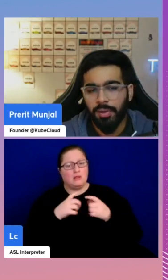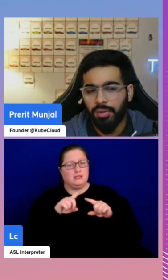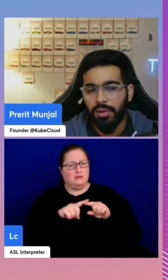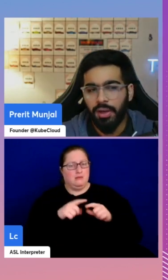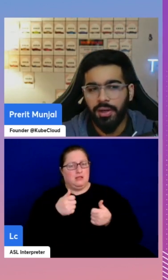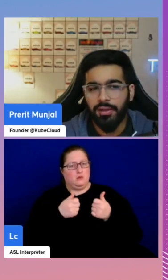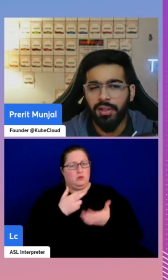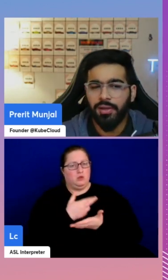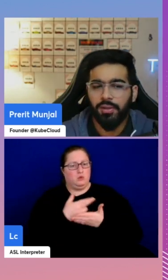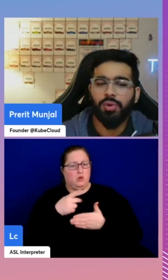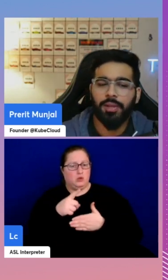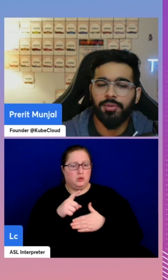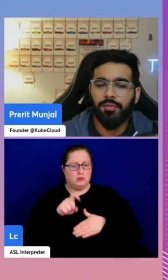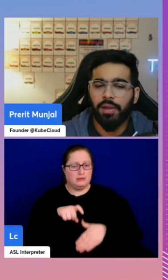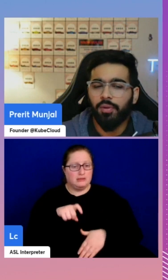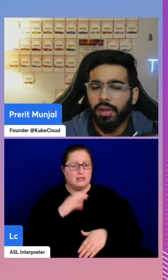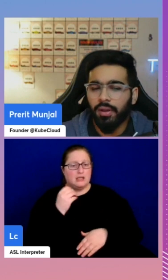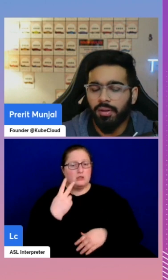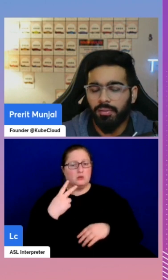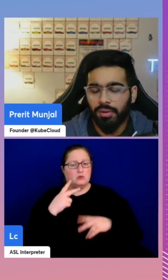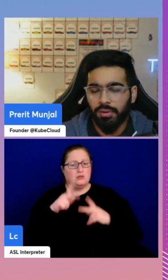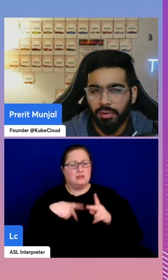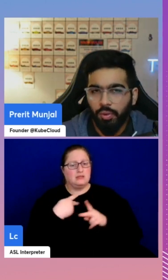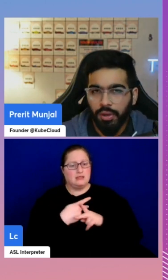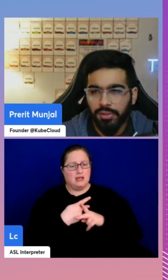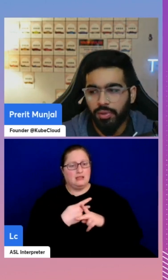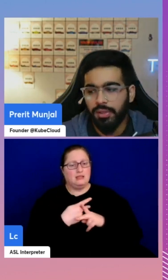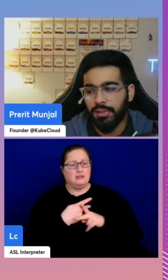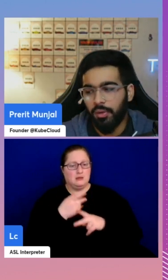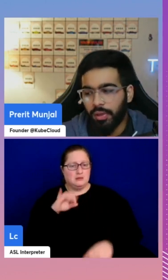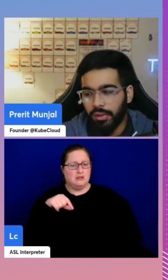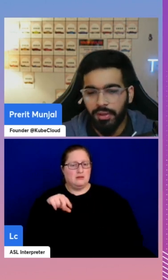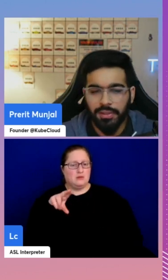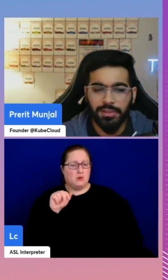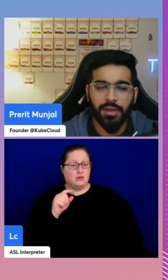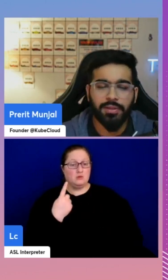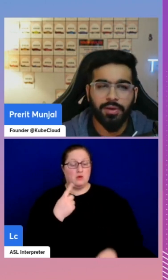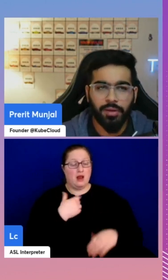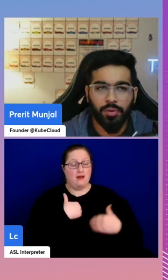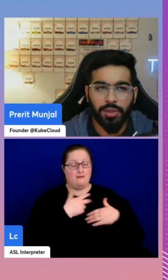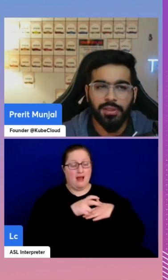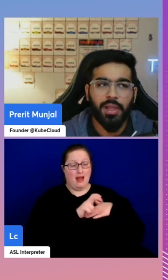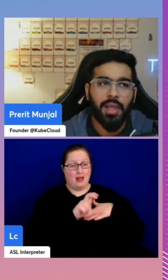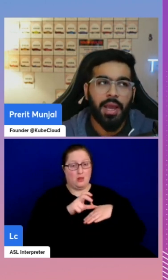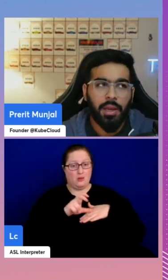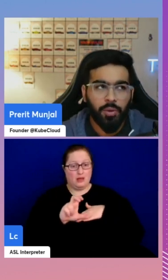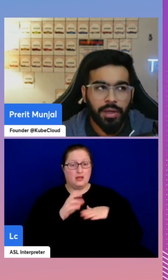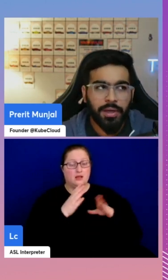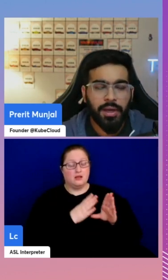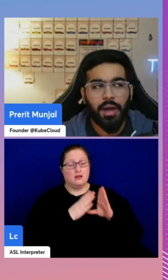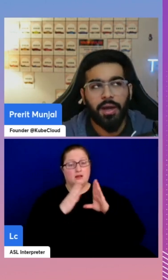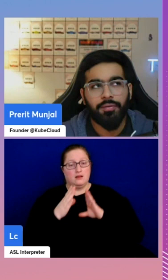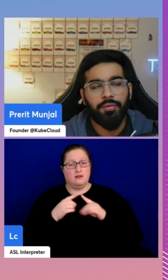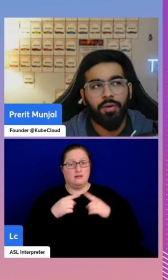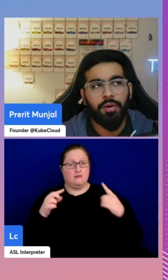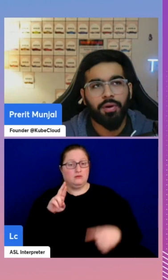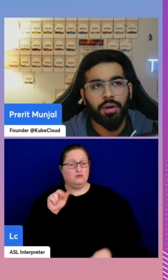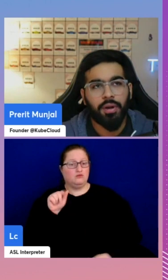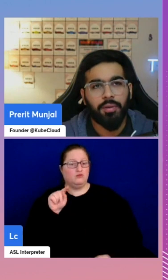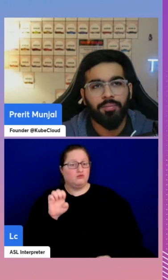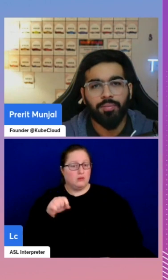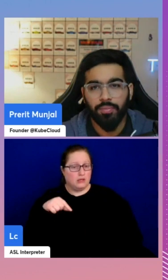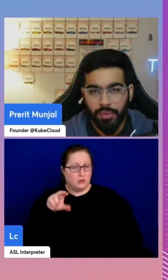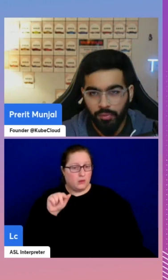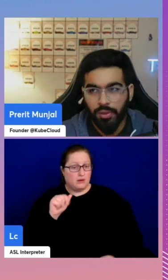you're talking about. And there are two types of quotas. One is allocated and second is rate quotas. Allocated are